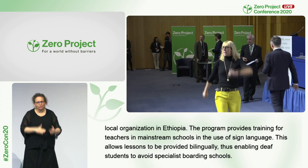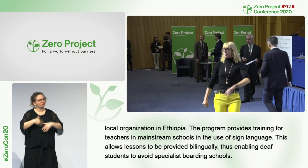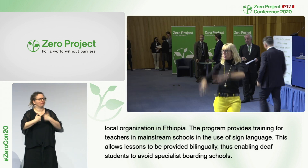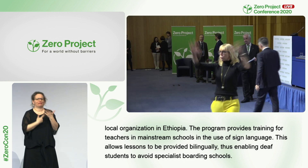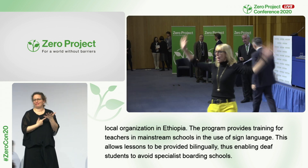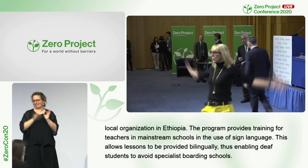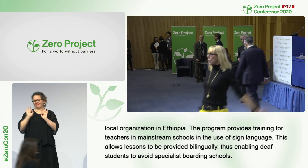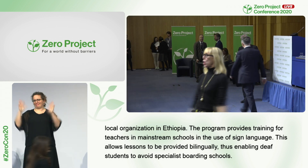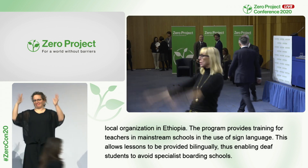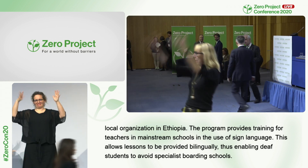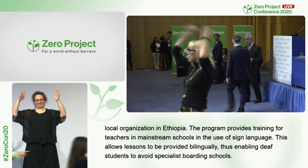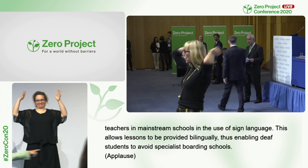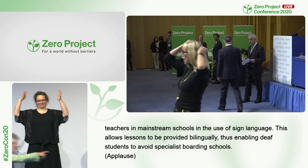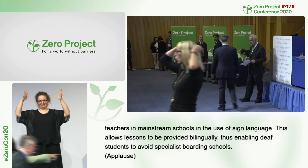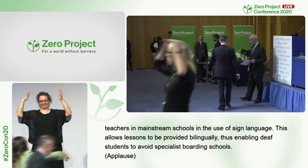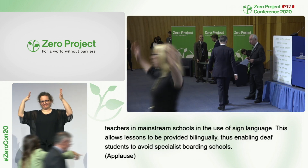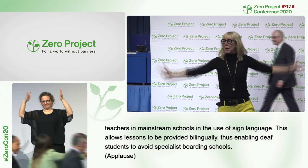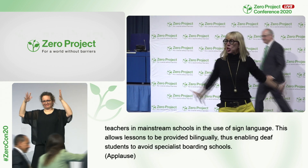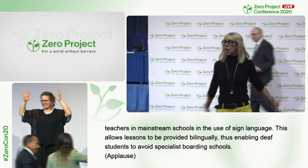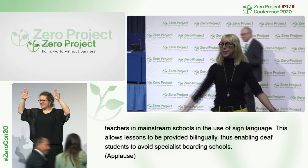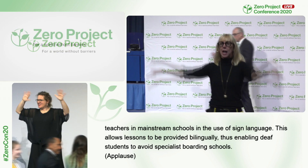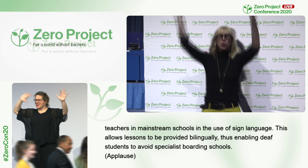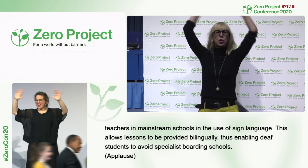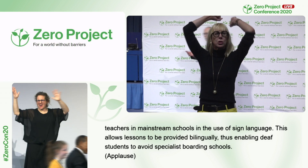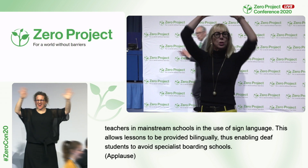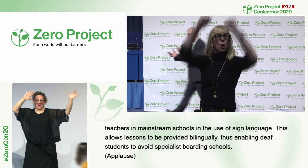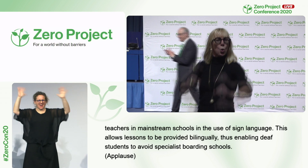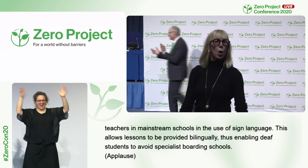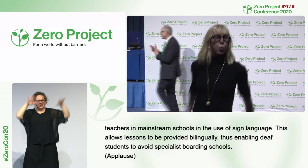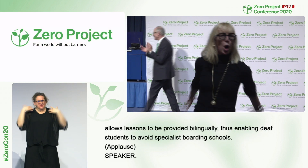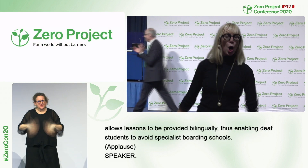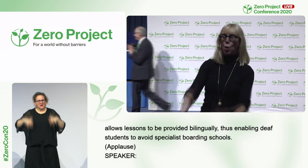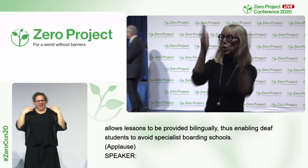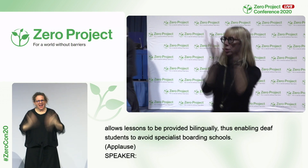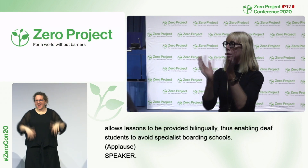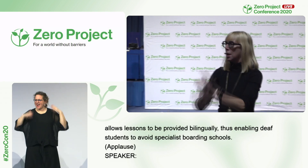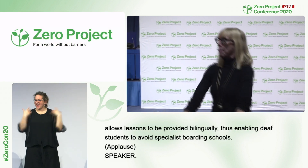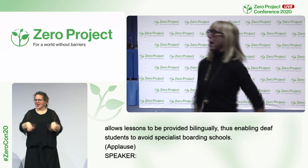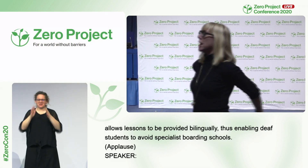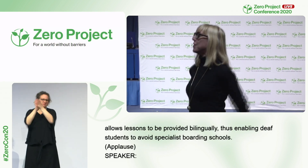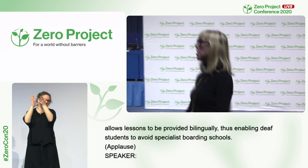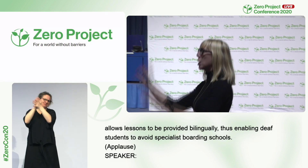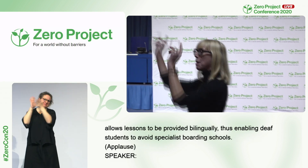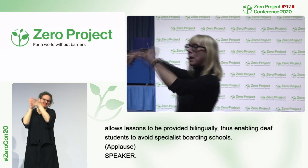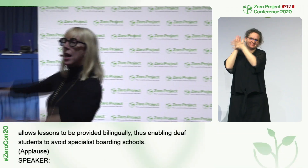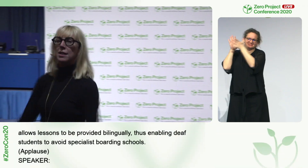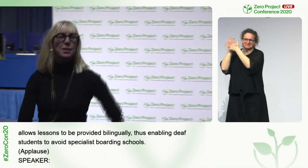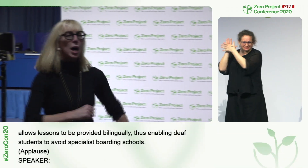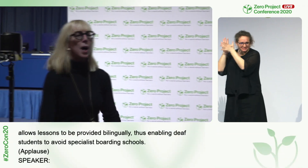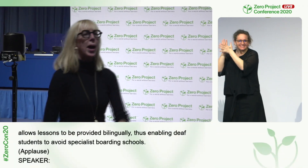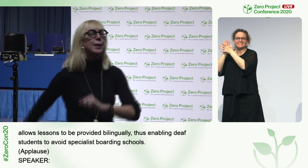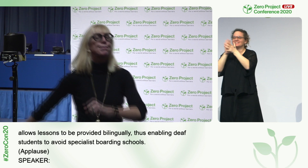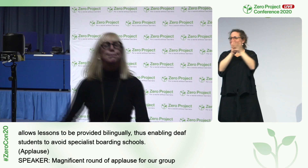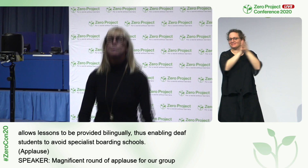Okay, magnificent round of applause, please, for that group. A big shout out. Woo-hoo! Magnificent human beings.